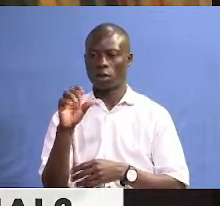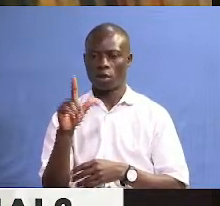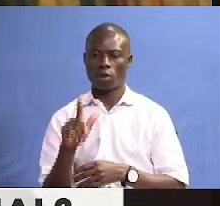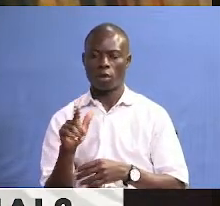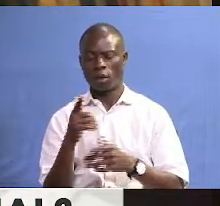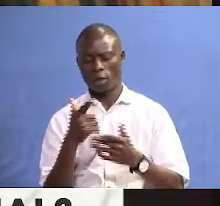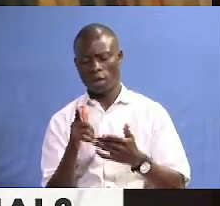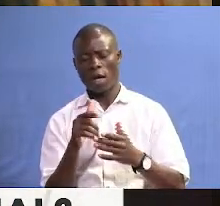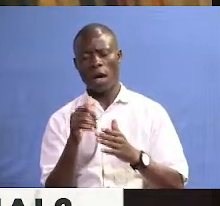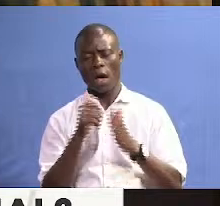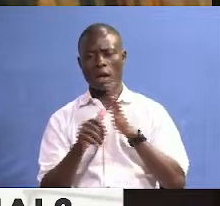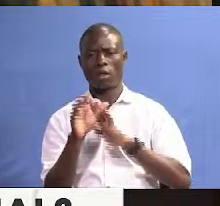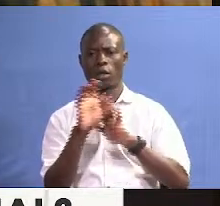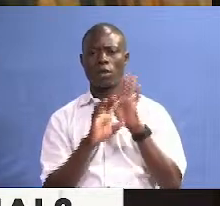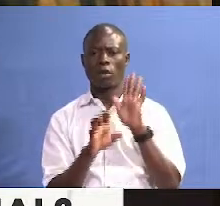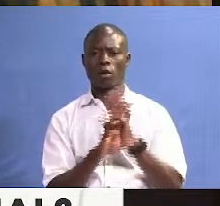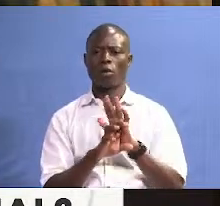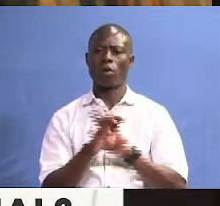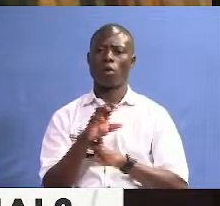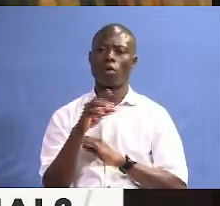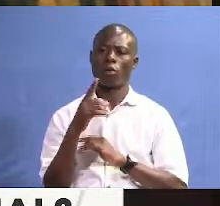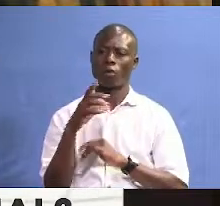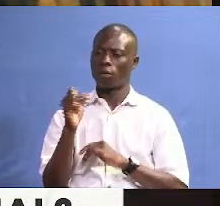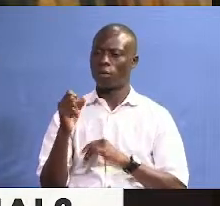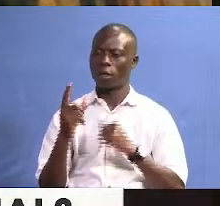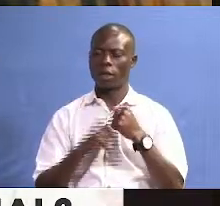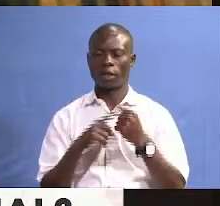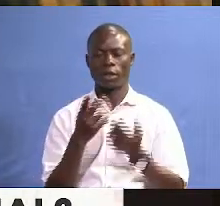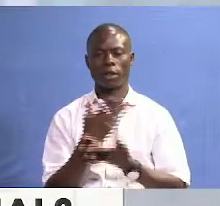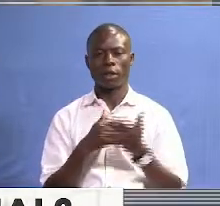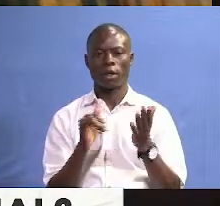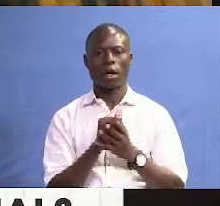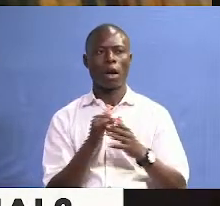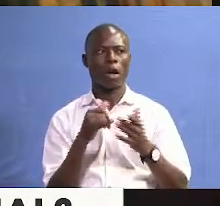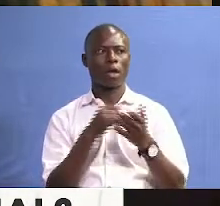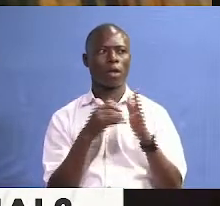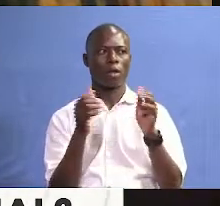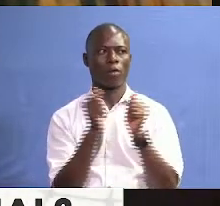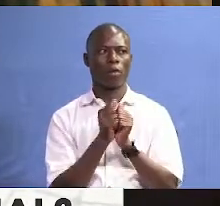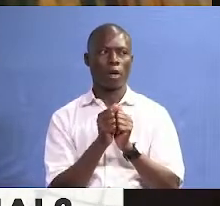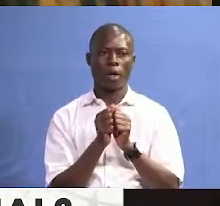56, categorized as other offices, lumped together with other